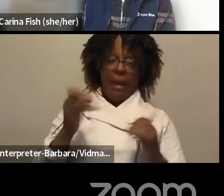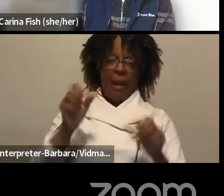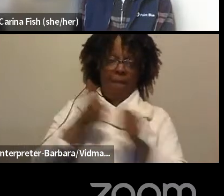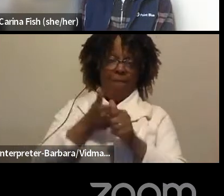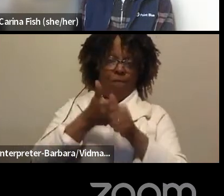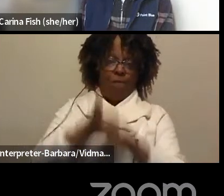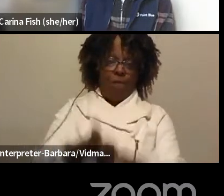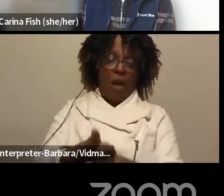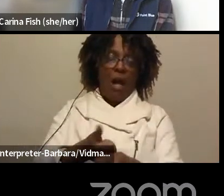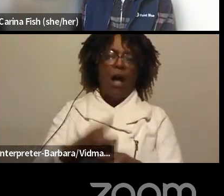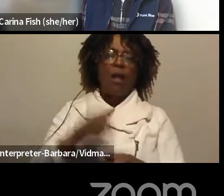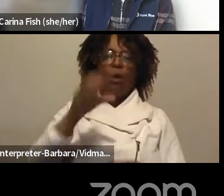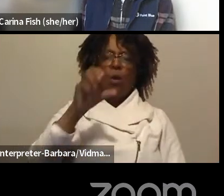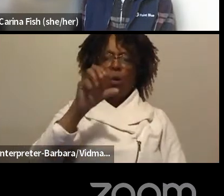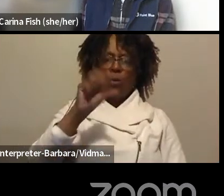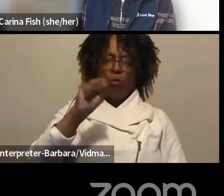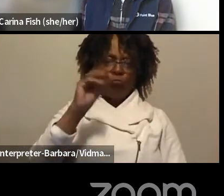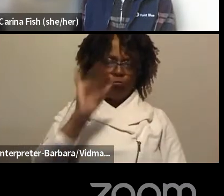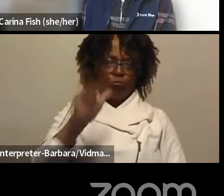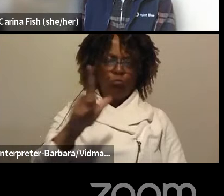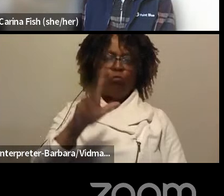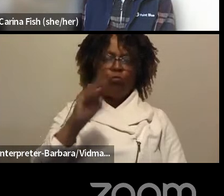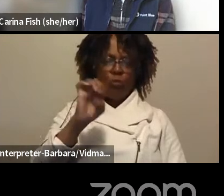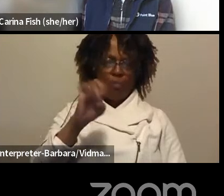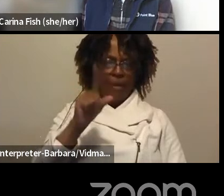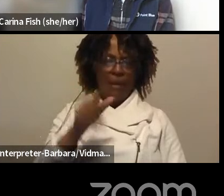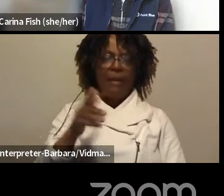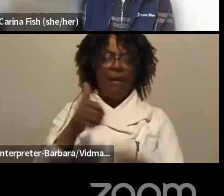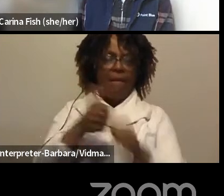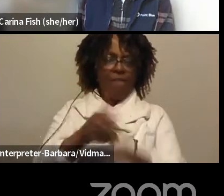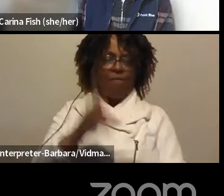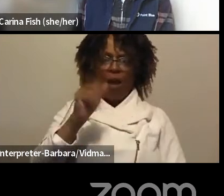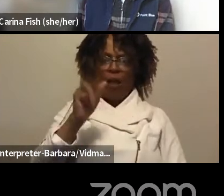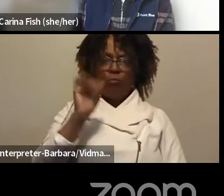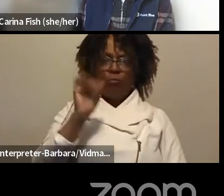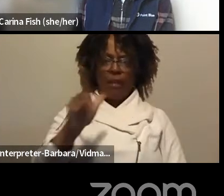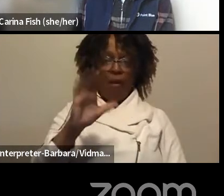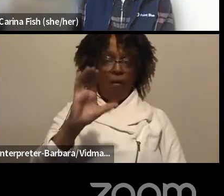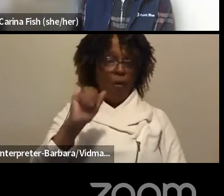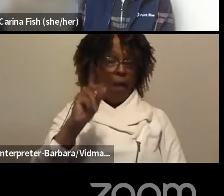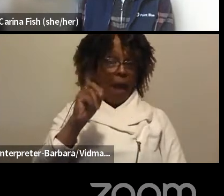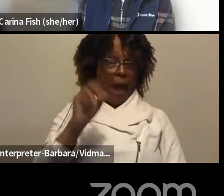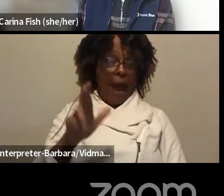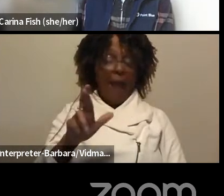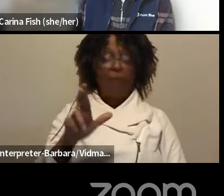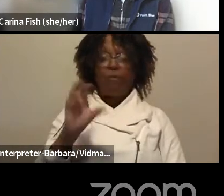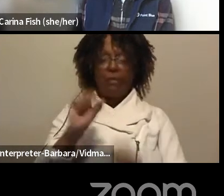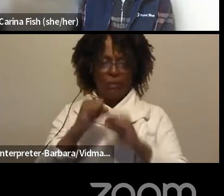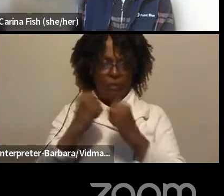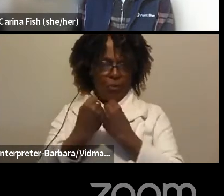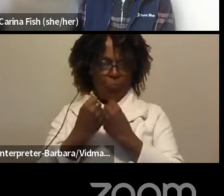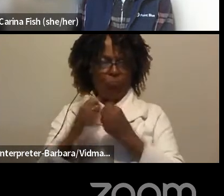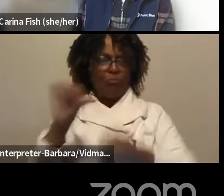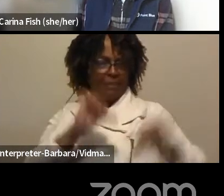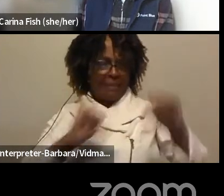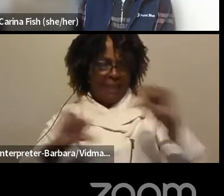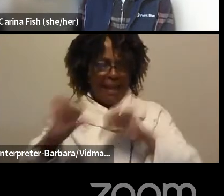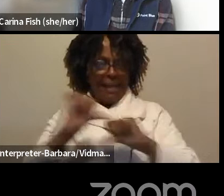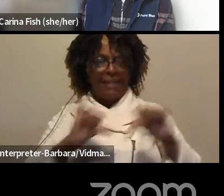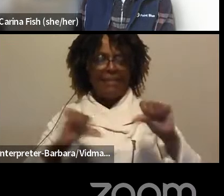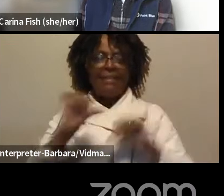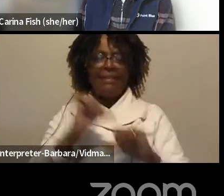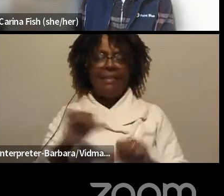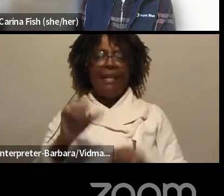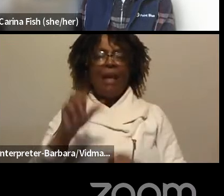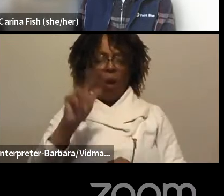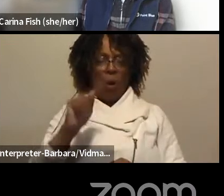accounts. You can follow Demarcus Robinson on Instagram at Black Ocean Scientist, and on Twitter, and on